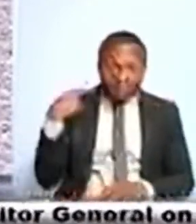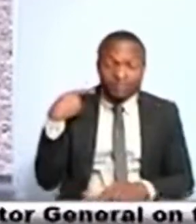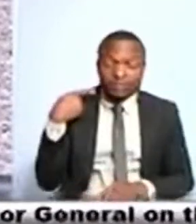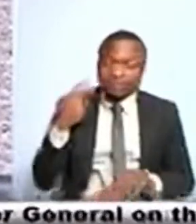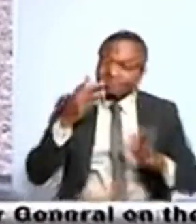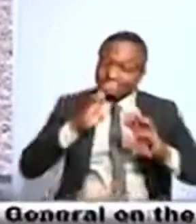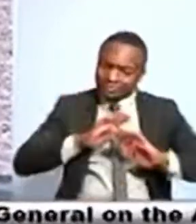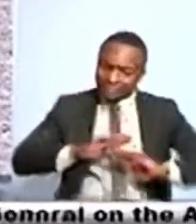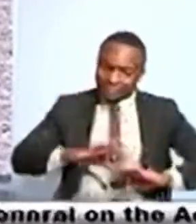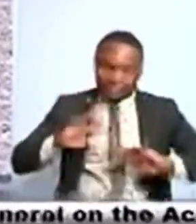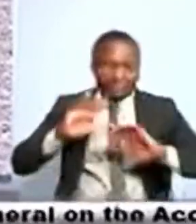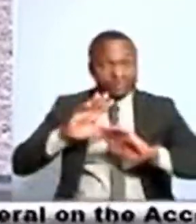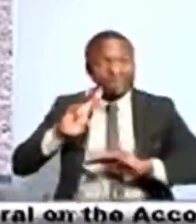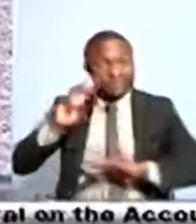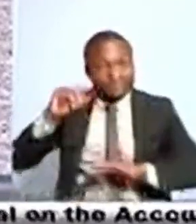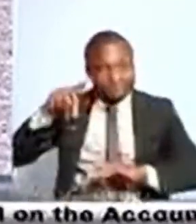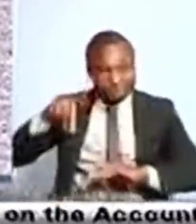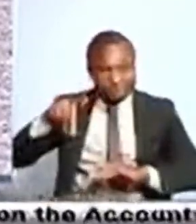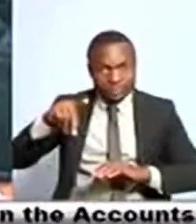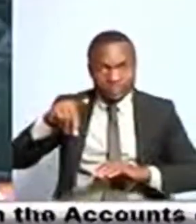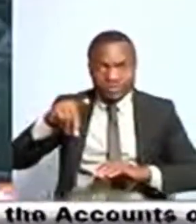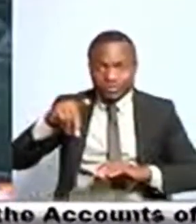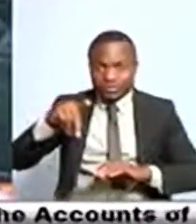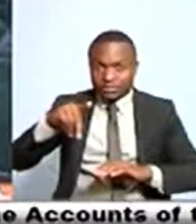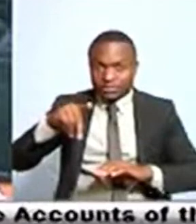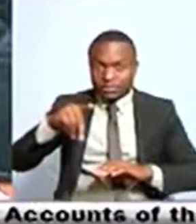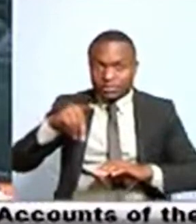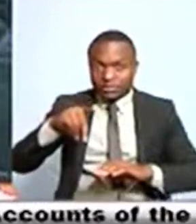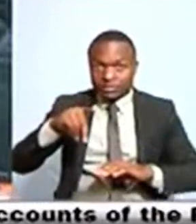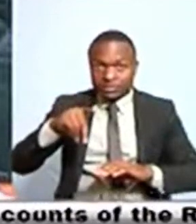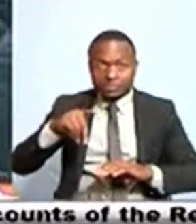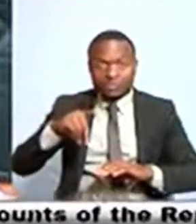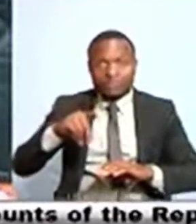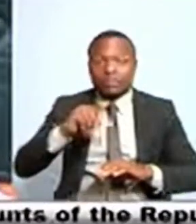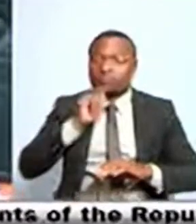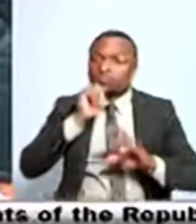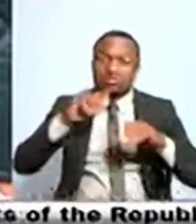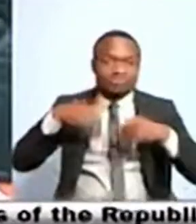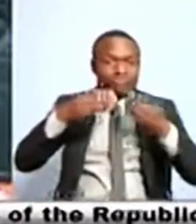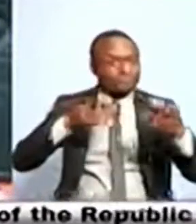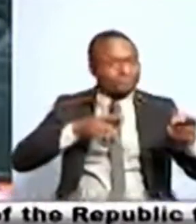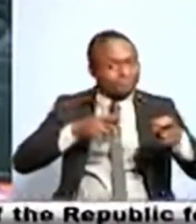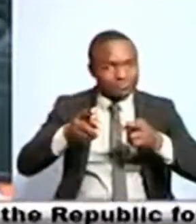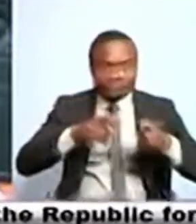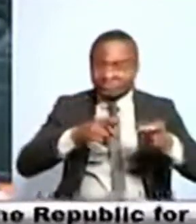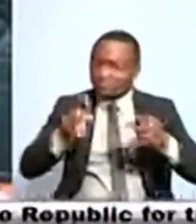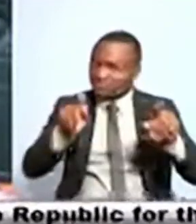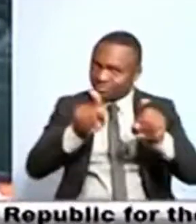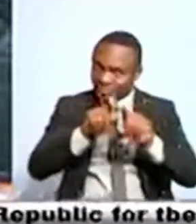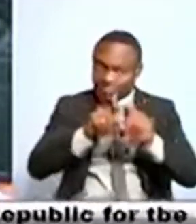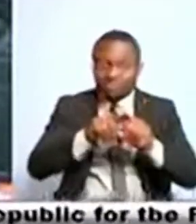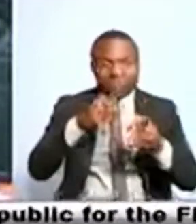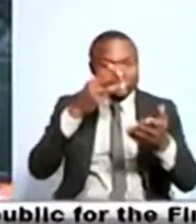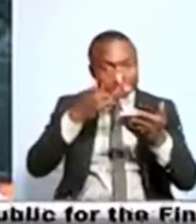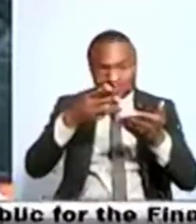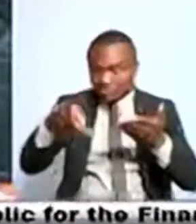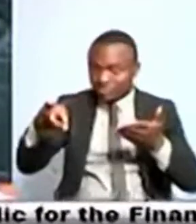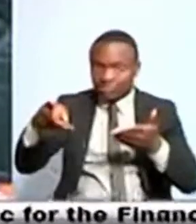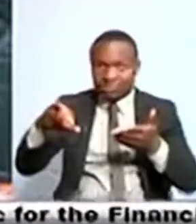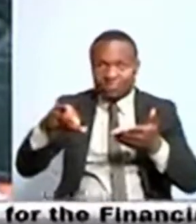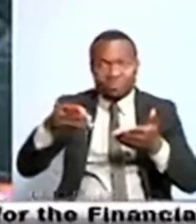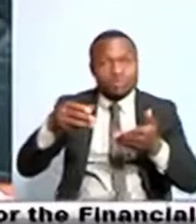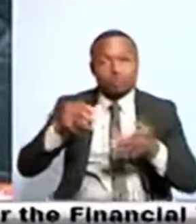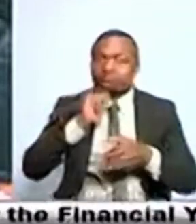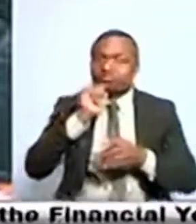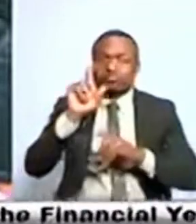Order, Honourable Member. There is a pending ruling on that matter. So maybe I think if I were you, I would not discuss